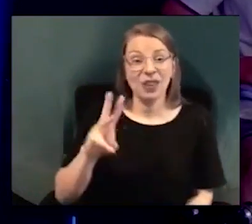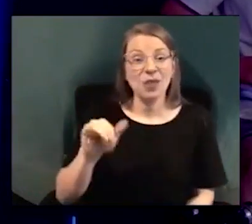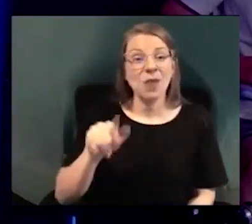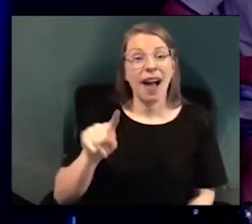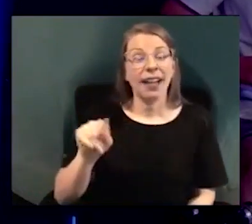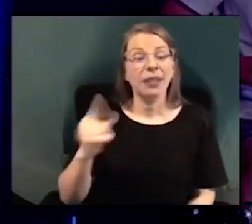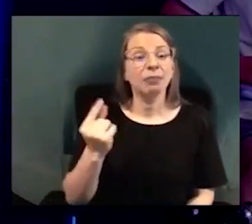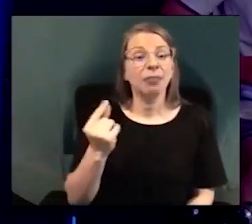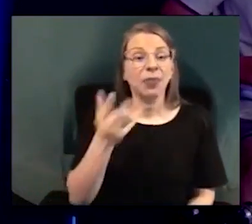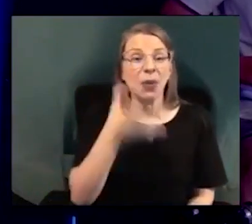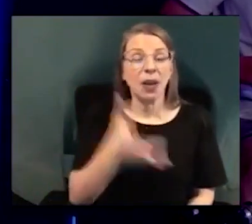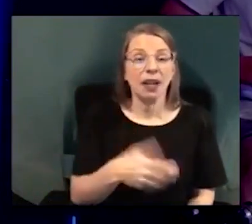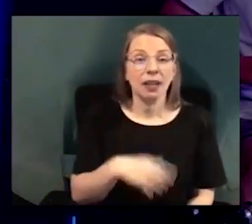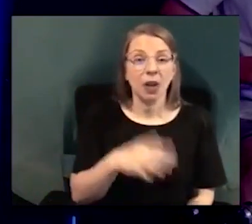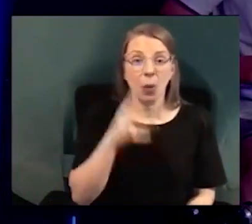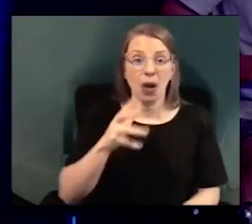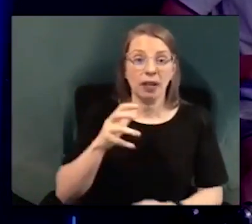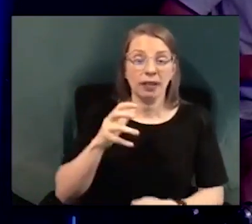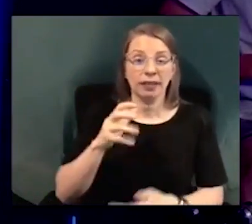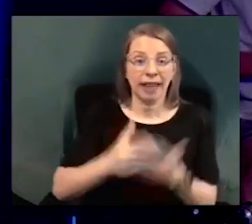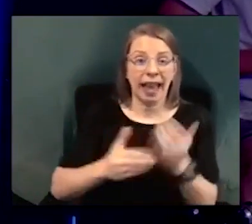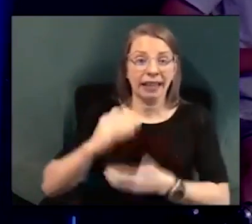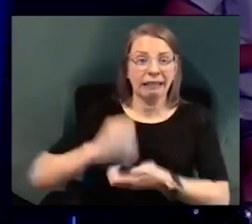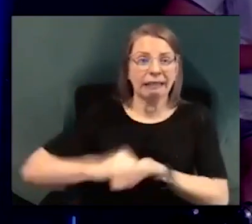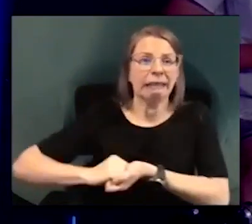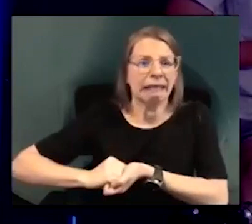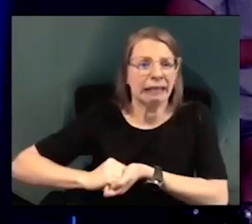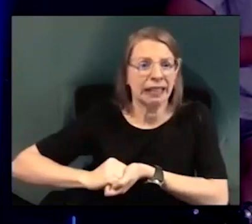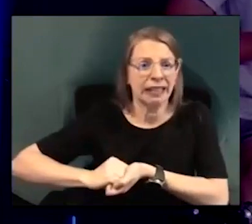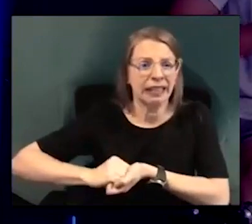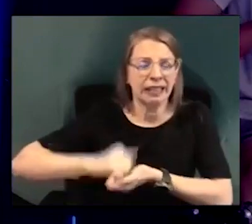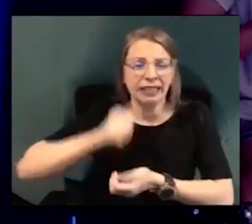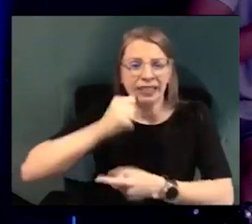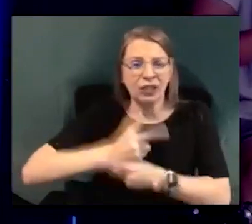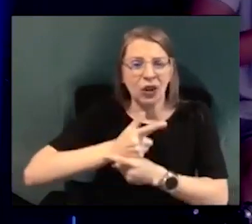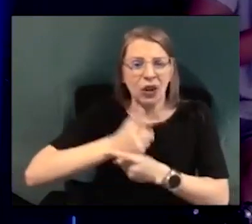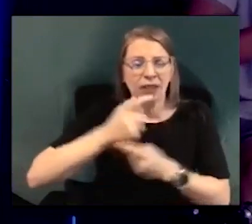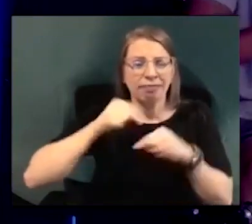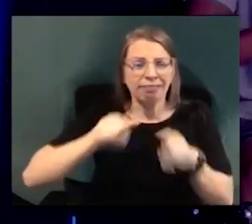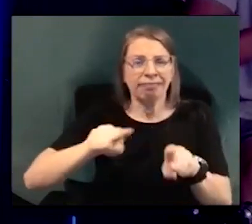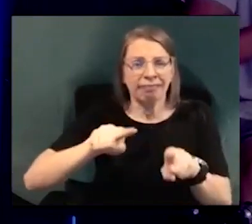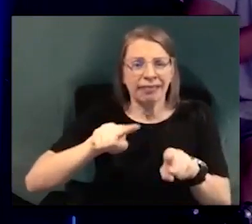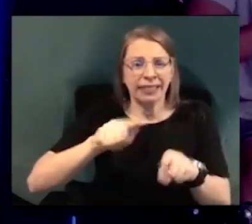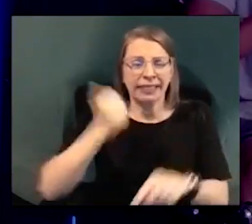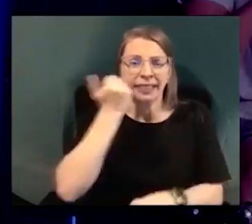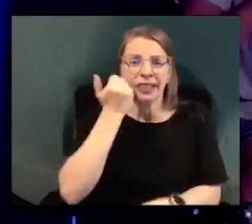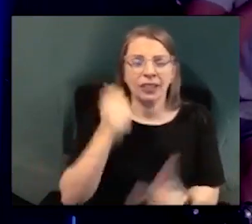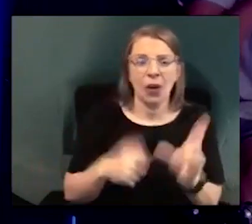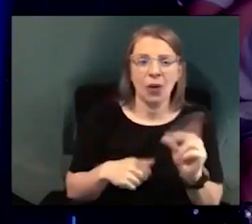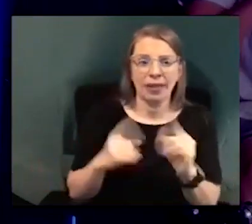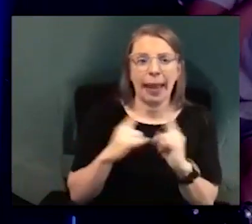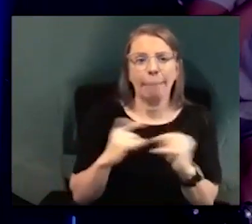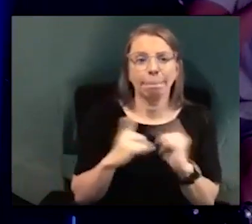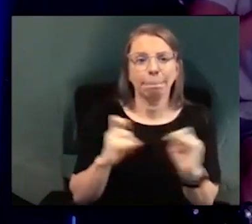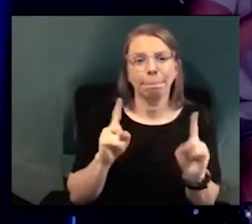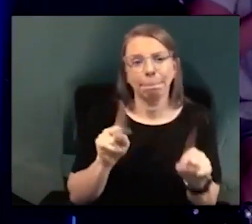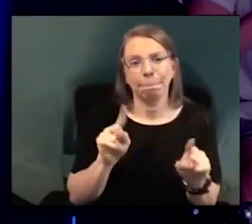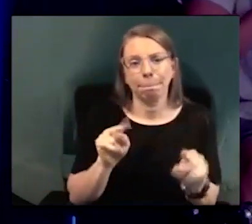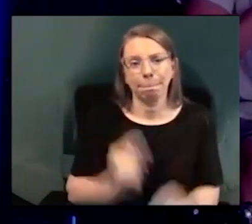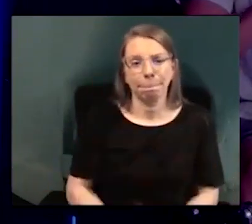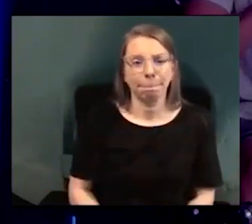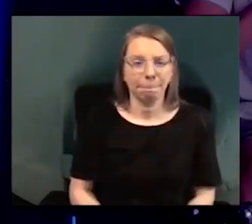going to hold your sister's hand while she's at the dentist? No. No, fine. I'll have camp. Yeah, camp. All right, good